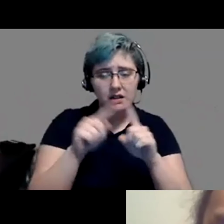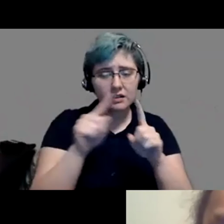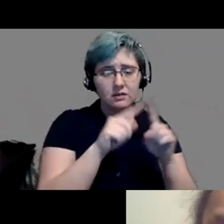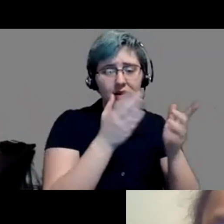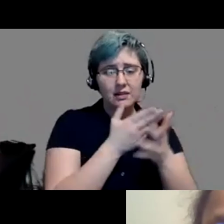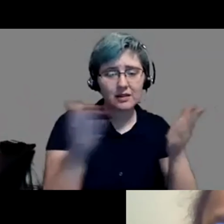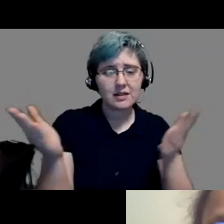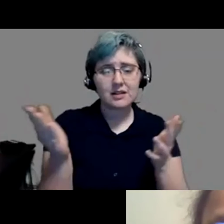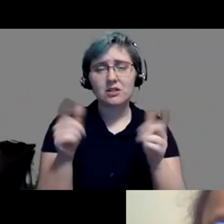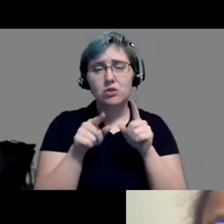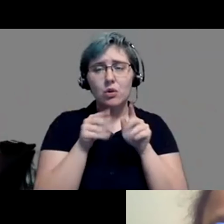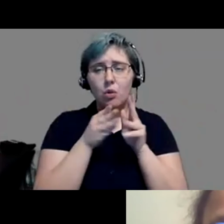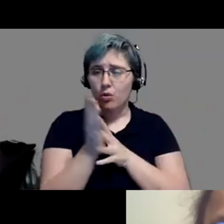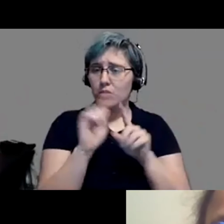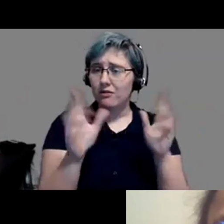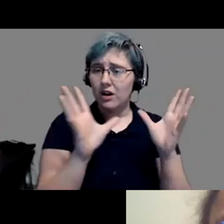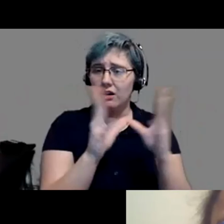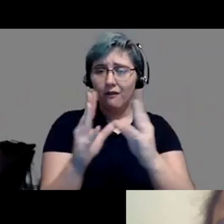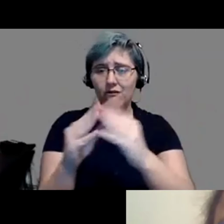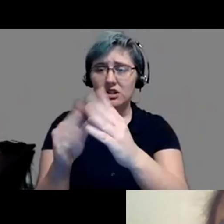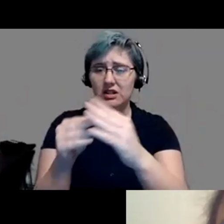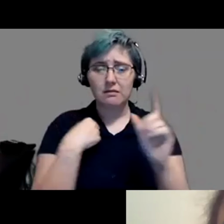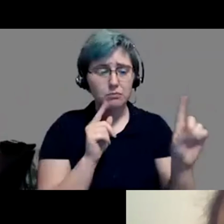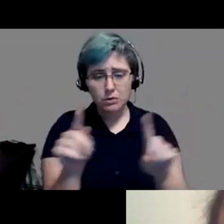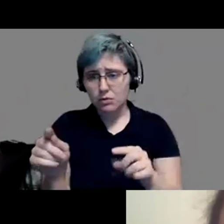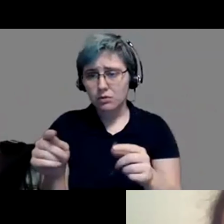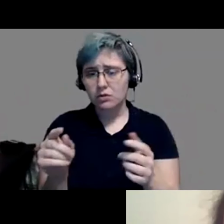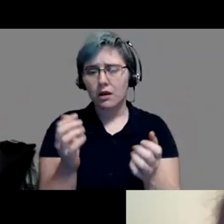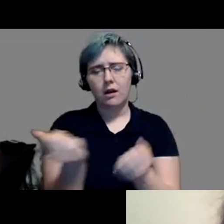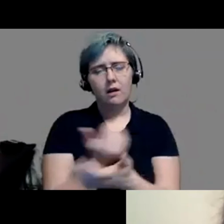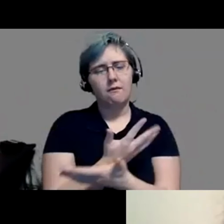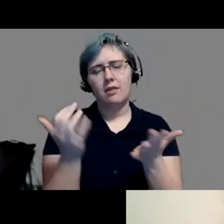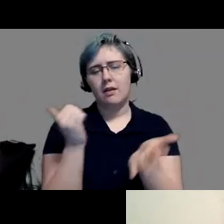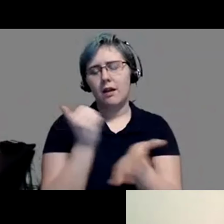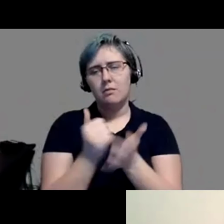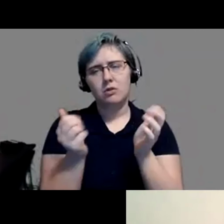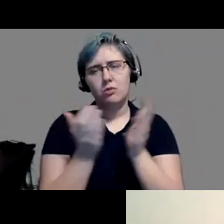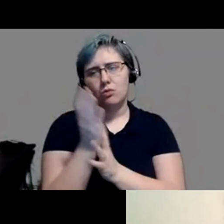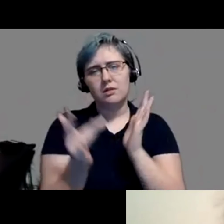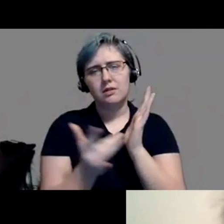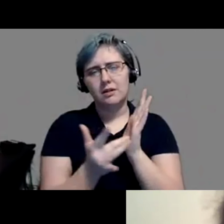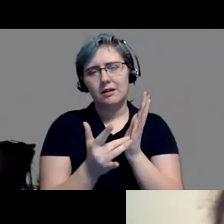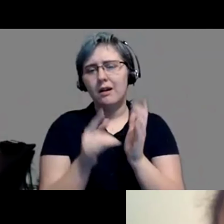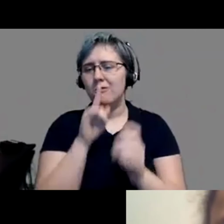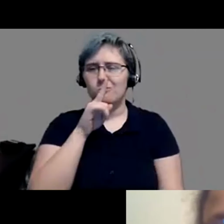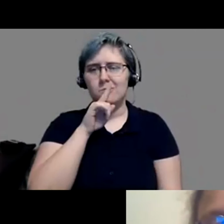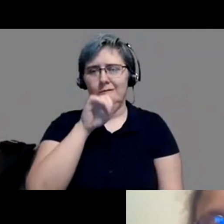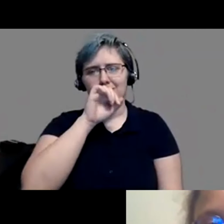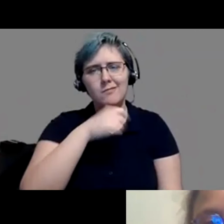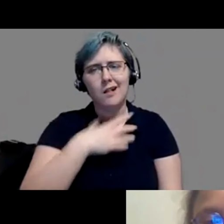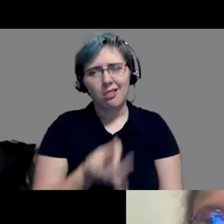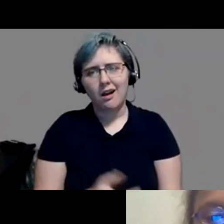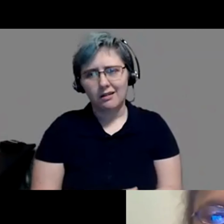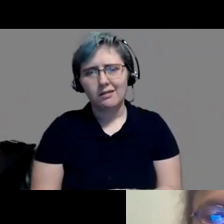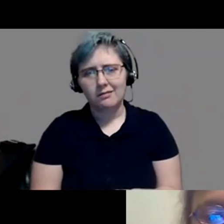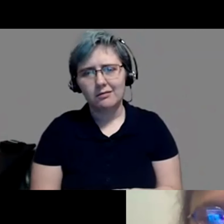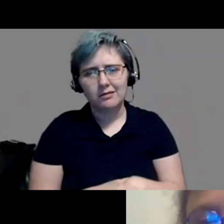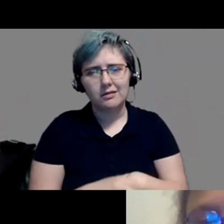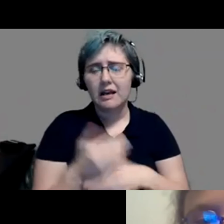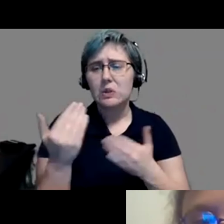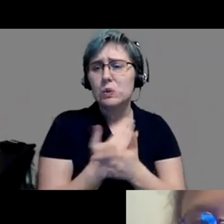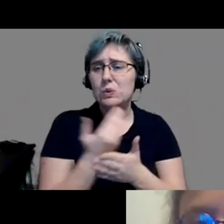So everything that assists with technology, I usually like. All right. Because it's a